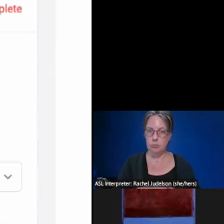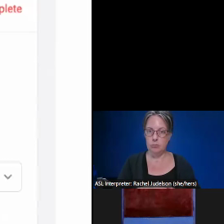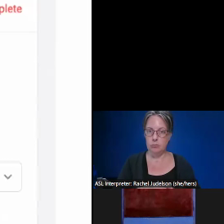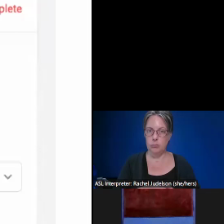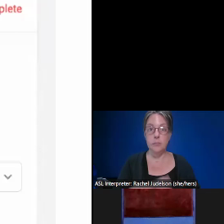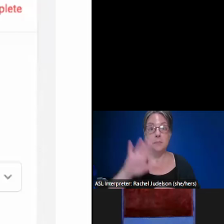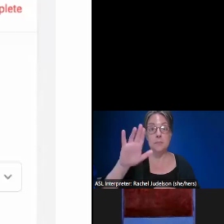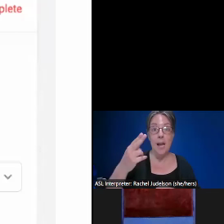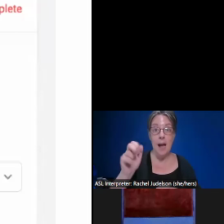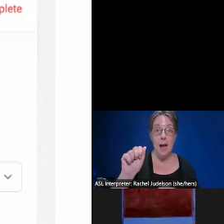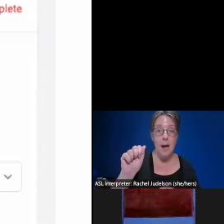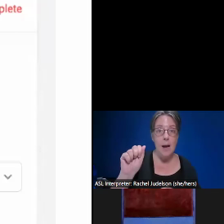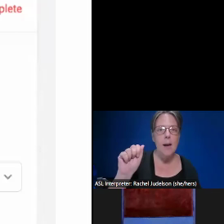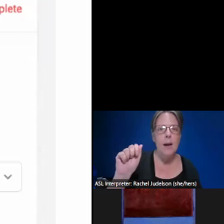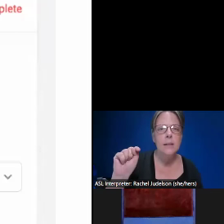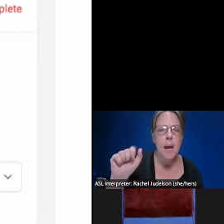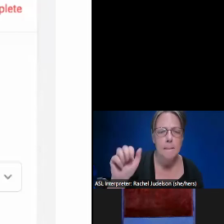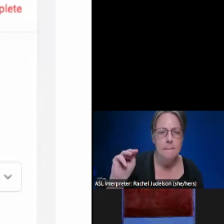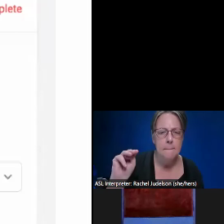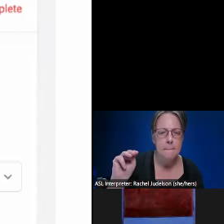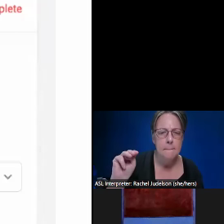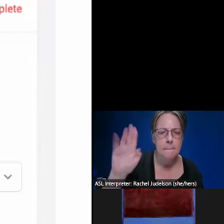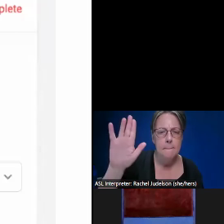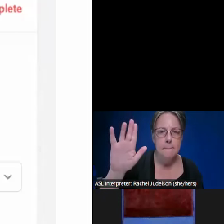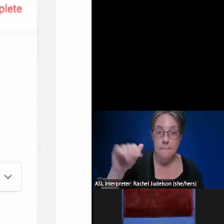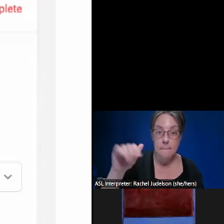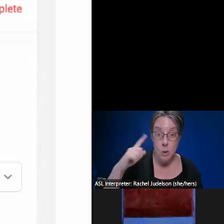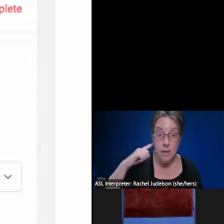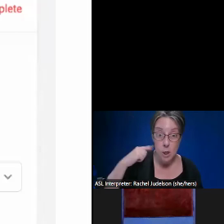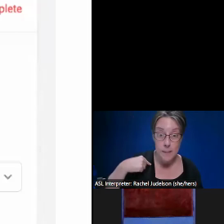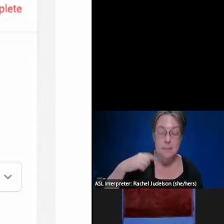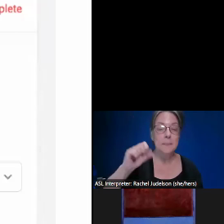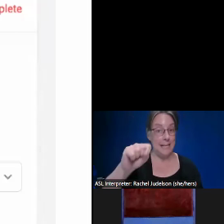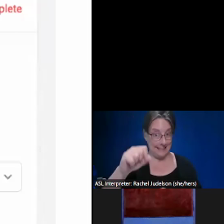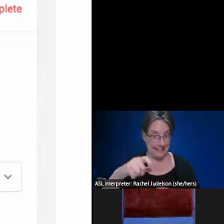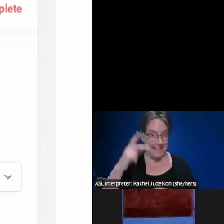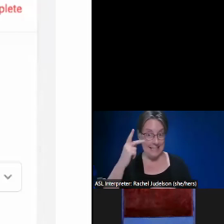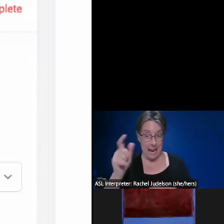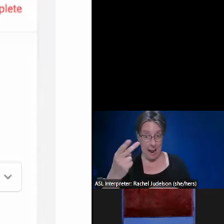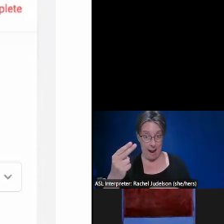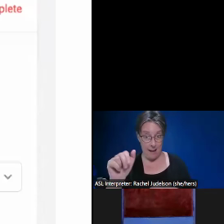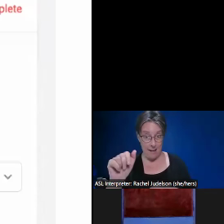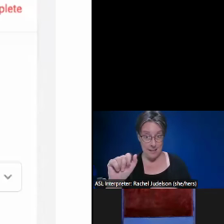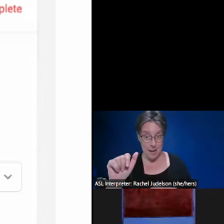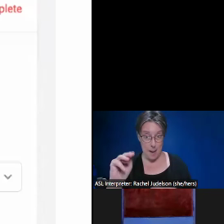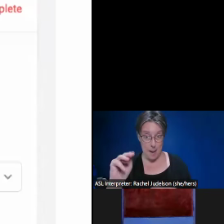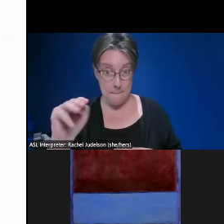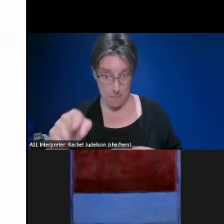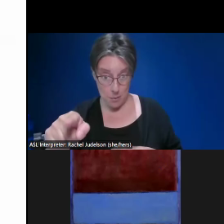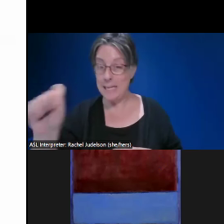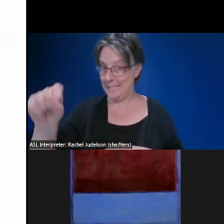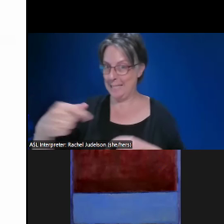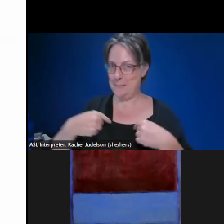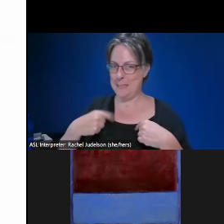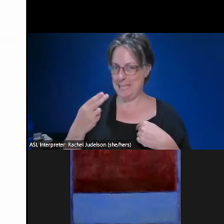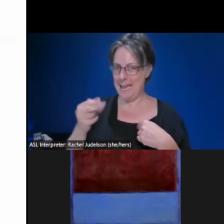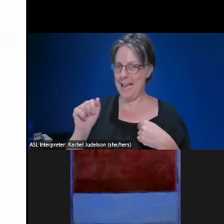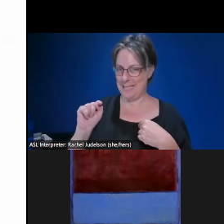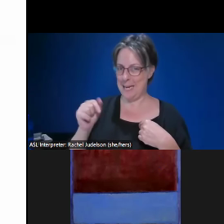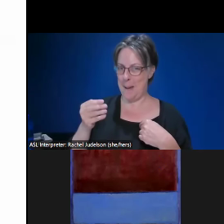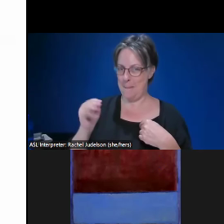Hello, can you hear me? Yes, I see Hatam Tamimi. Is that correct? Yes, that is correct. Thank you.